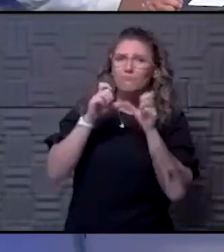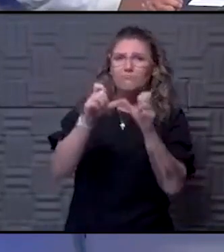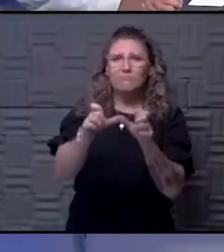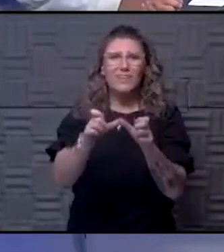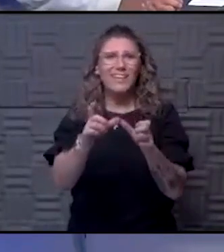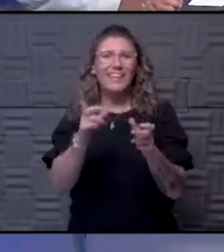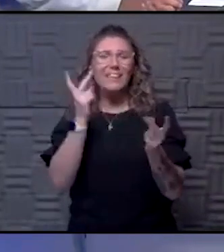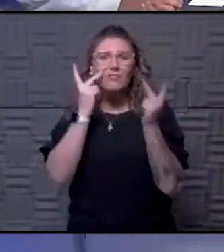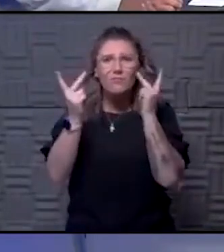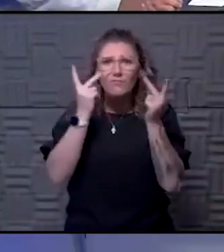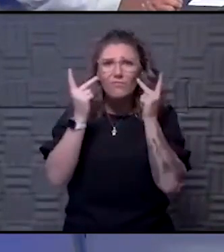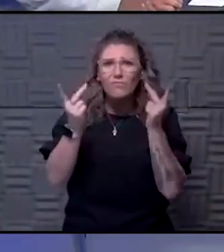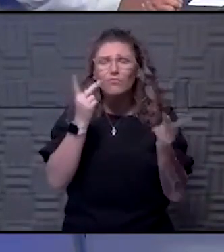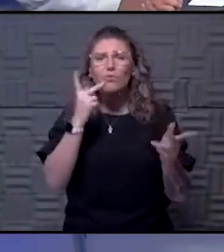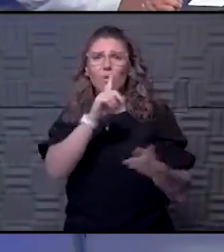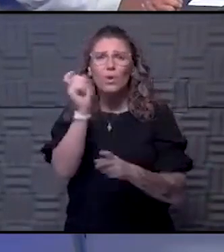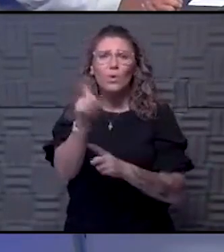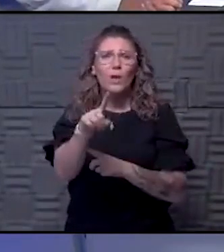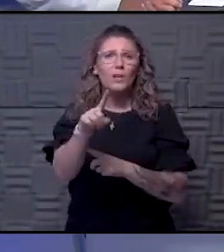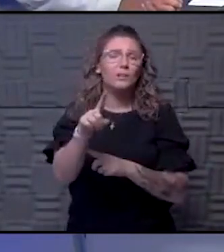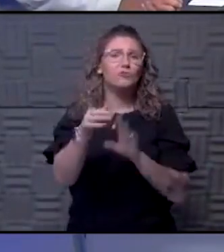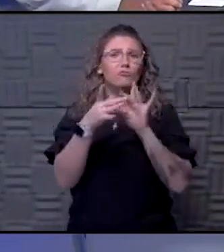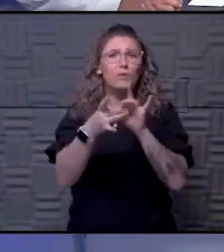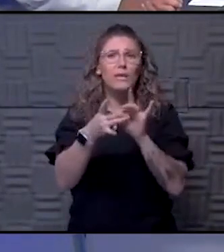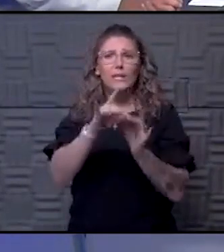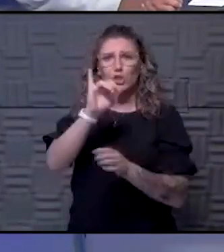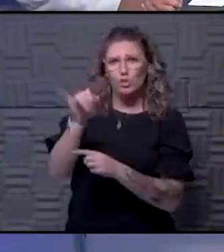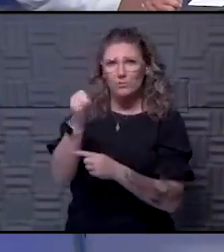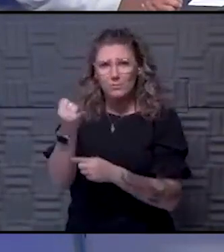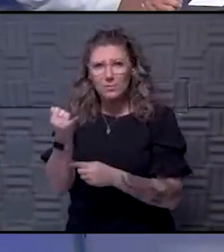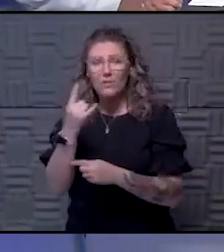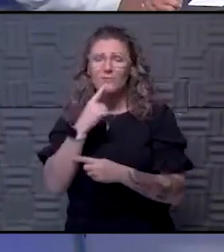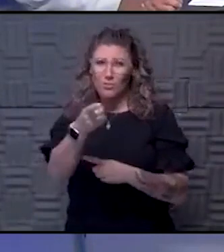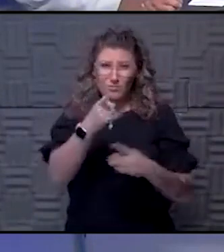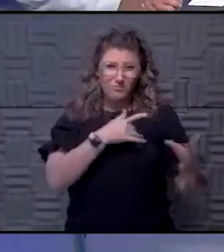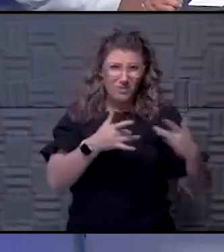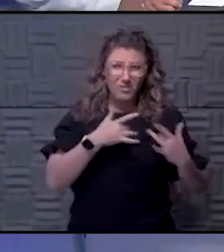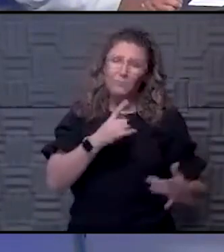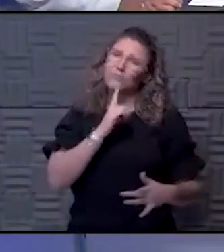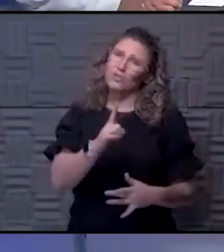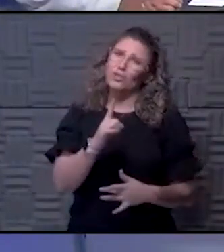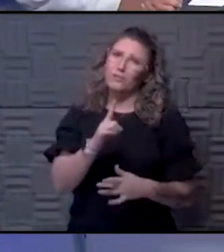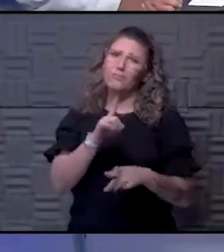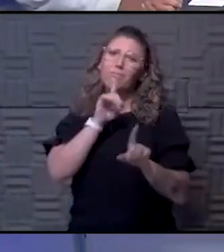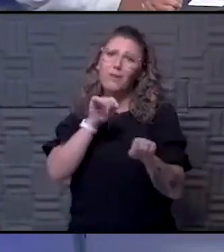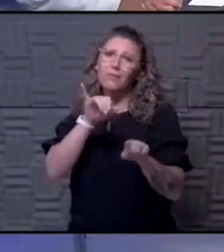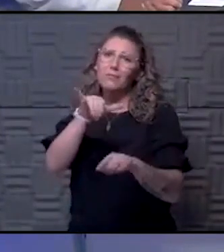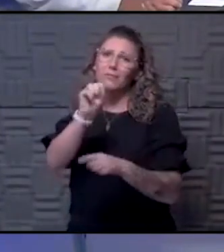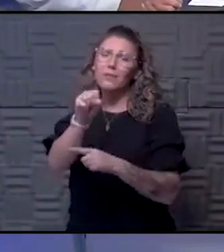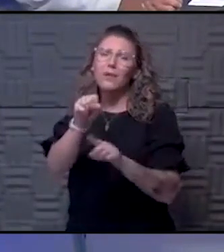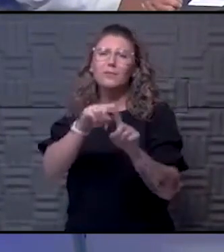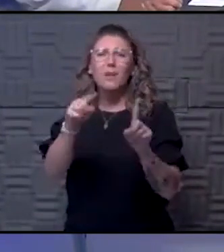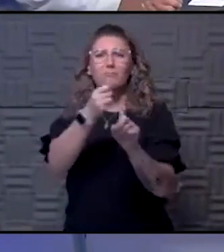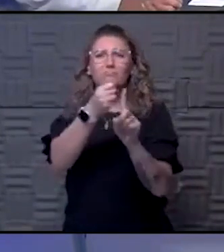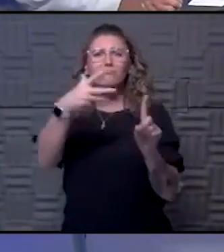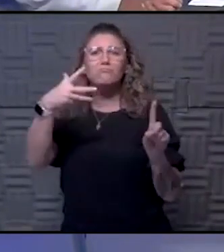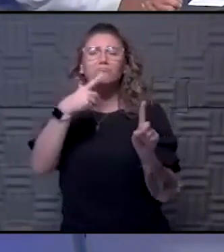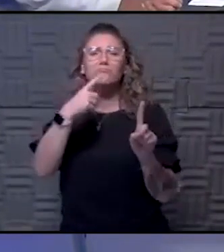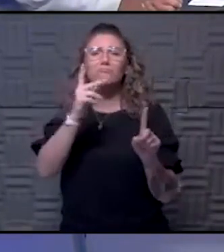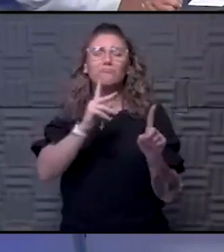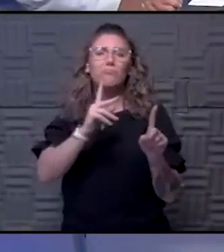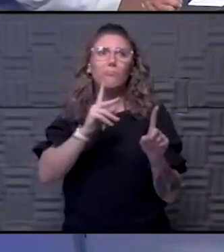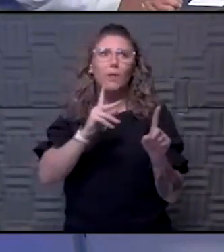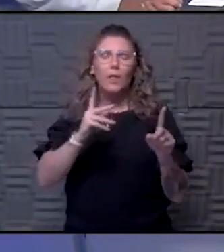& Johnson announcement, are you concerned? I'm sure the answer is yes, but if you could elaborate on people's fears